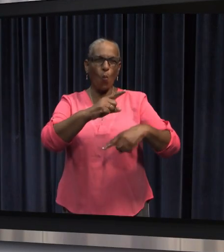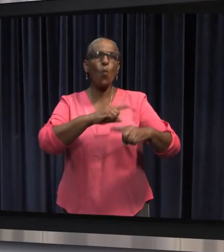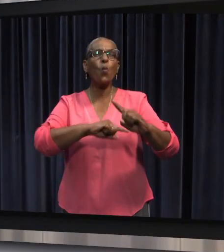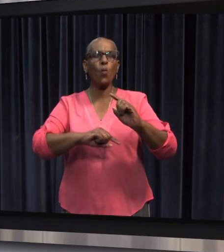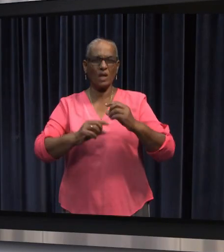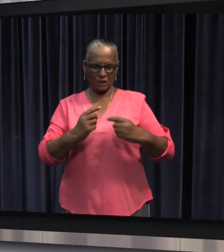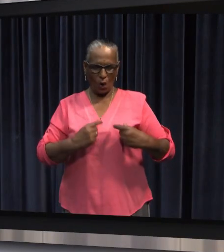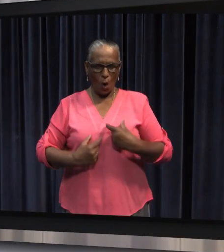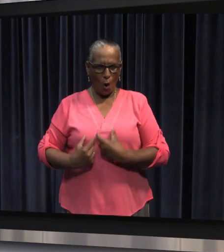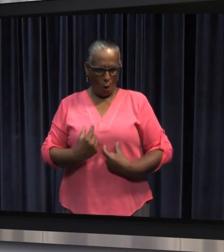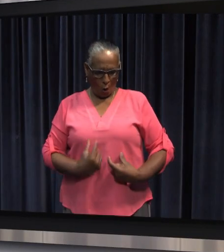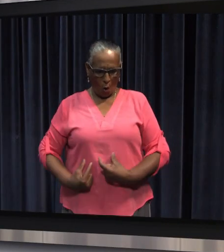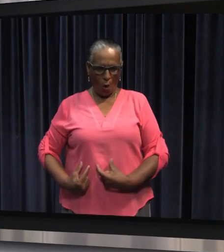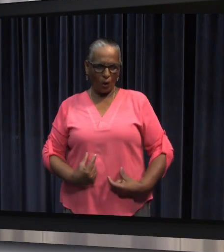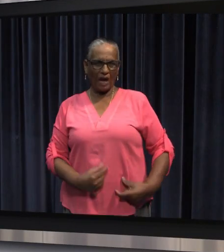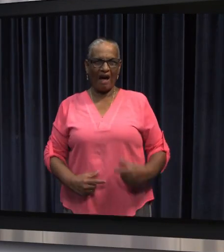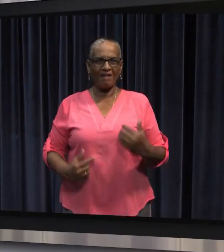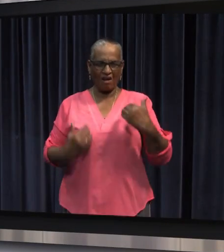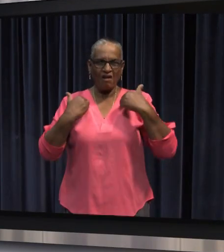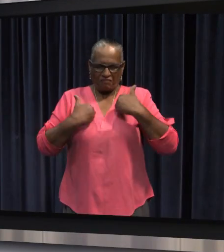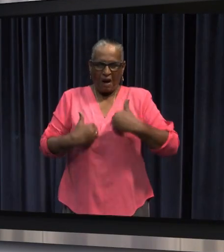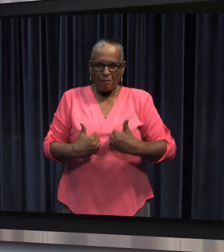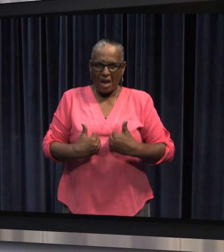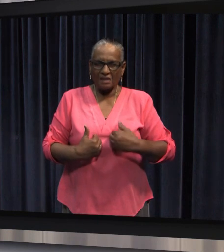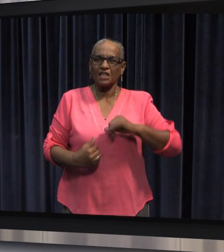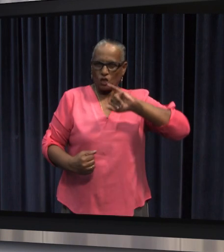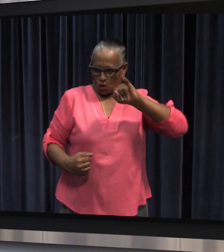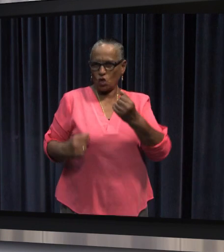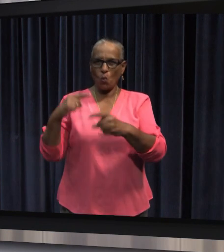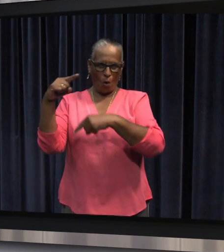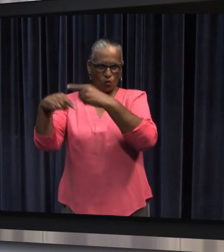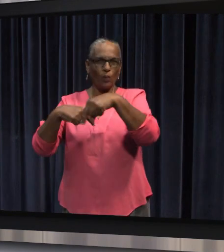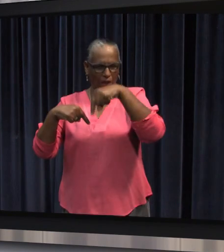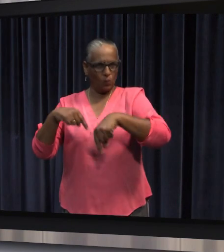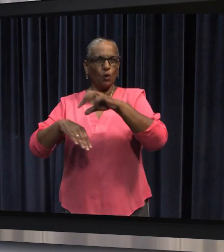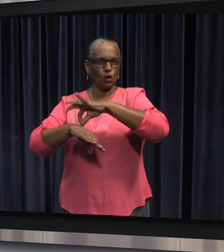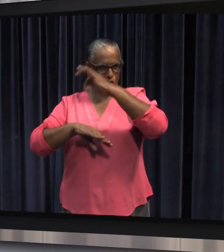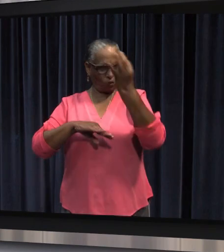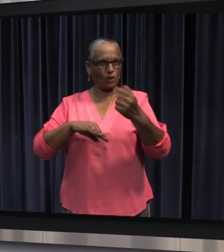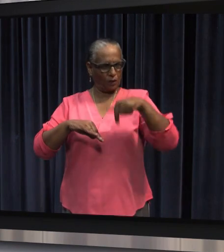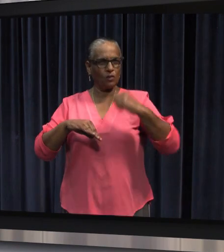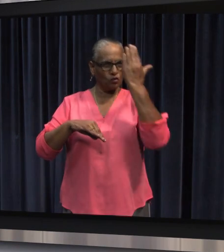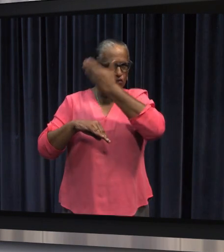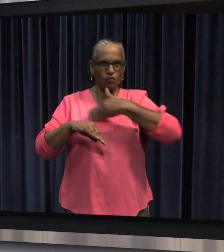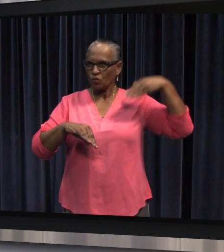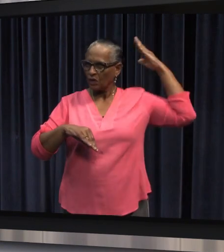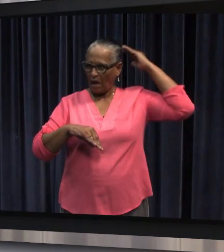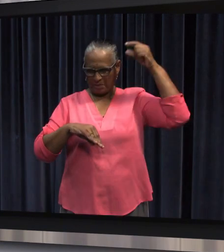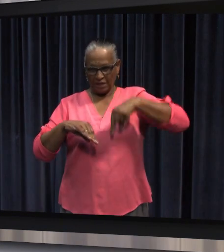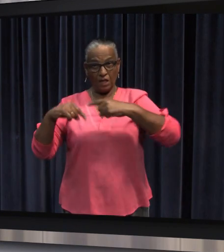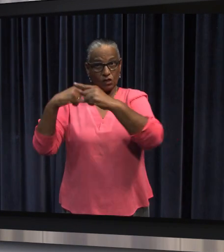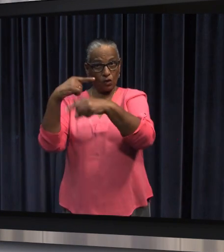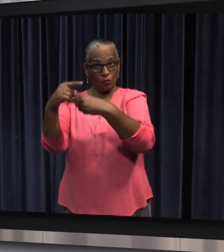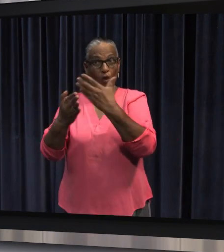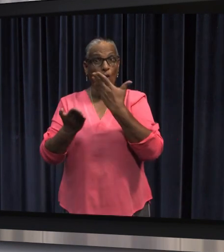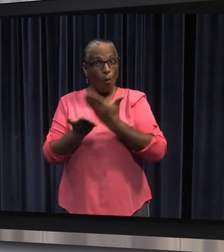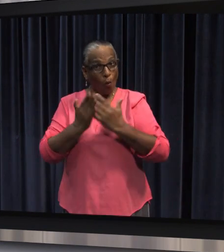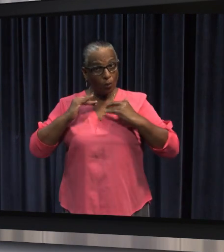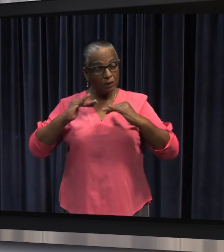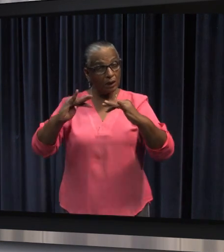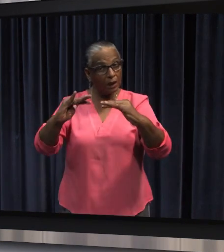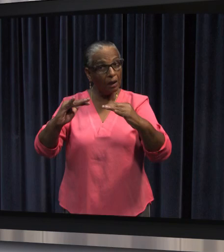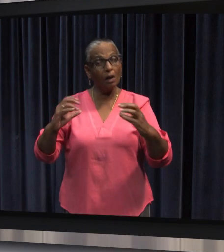Transplantation of human organs is a new development within the public health in Suriname. To properly regulate this development, the